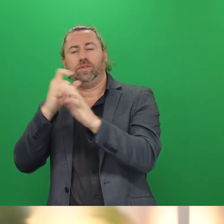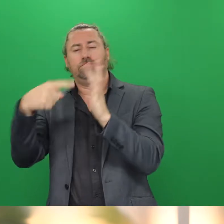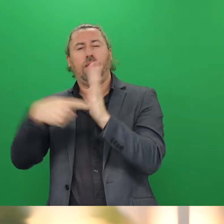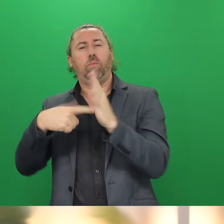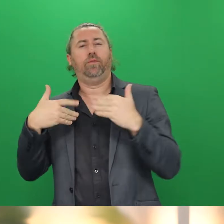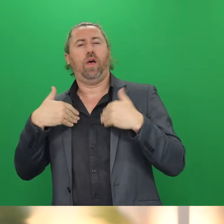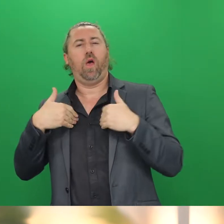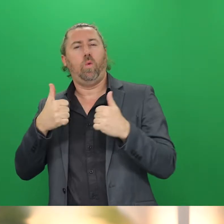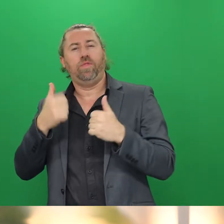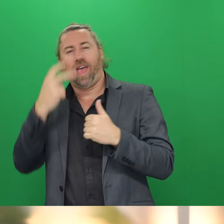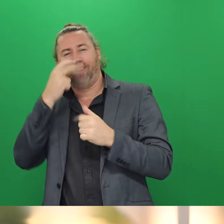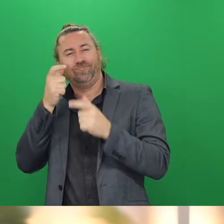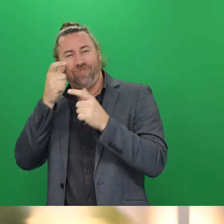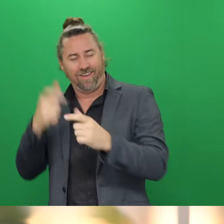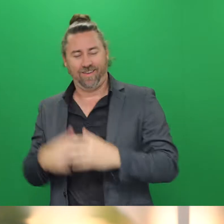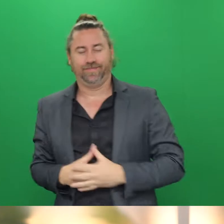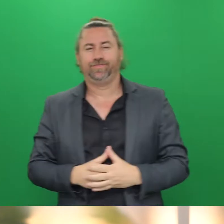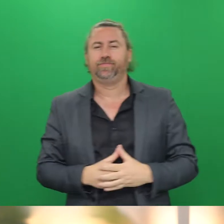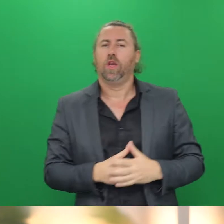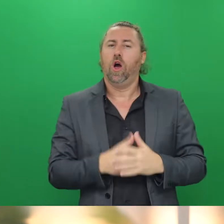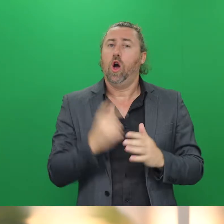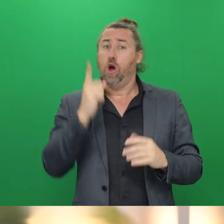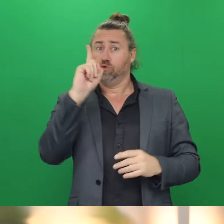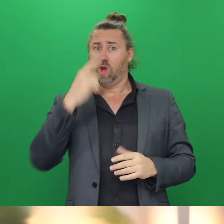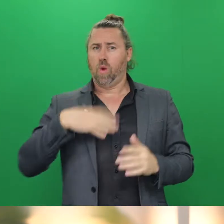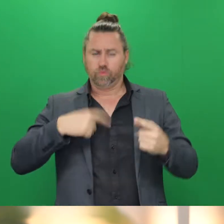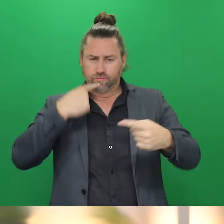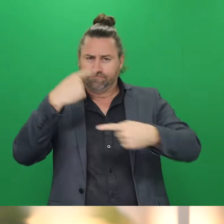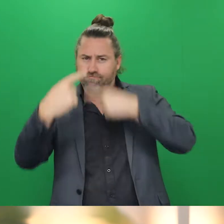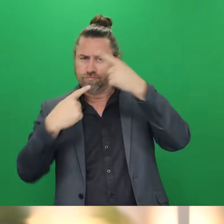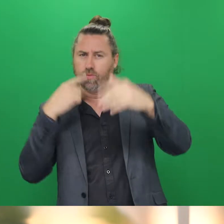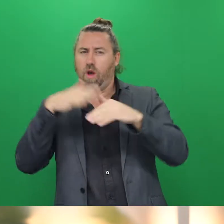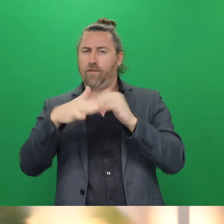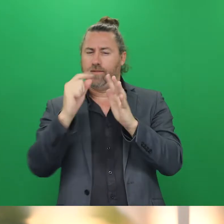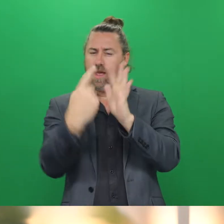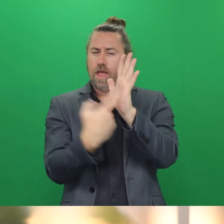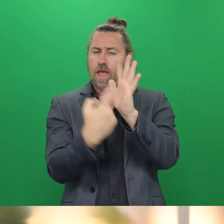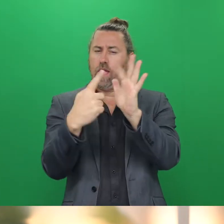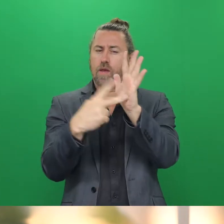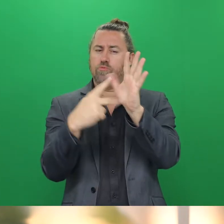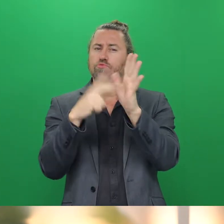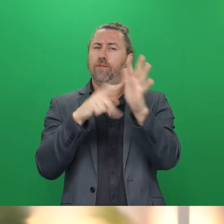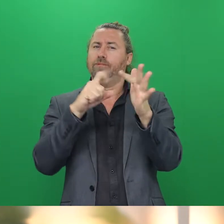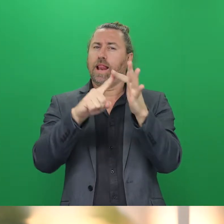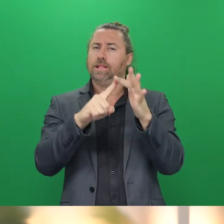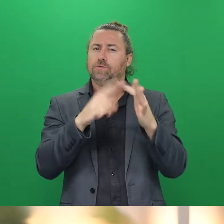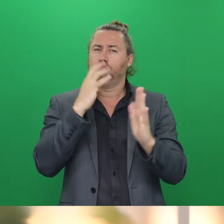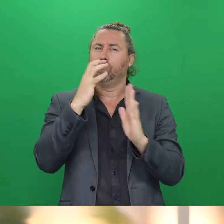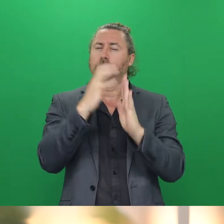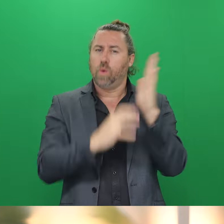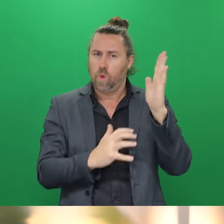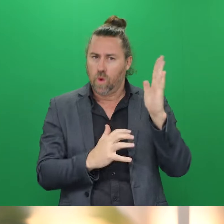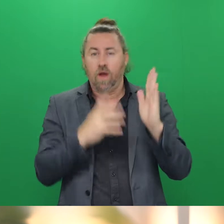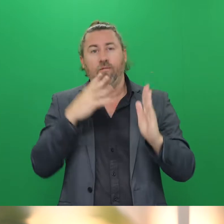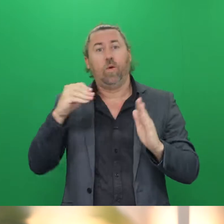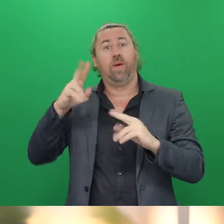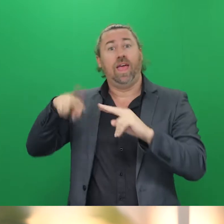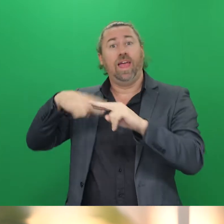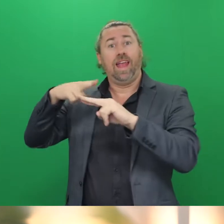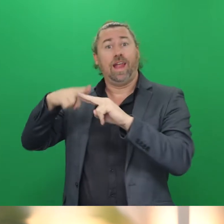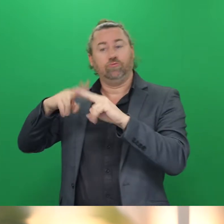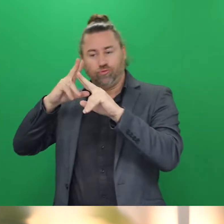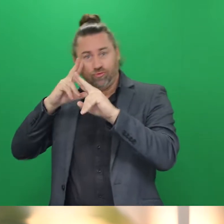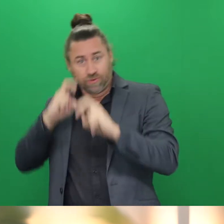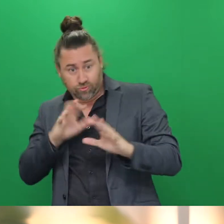Care. Today I'll be talking about the release of the prevalence results from the National Study of Mental Health